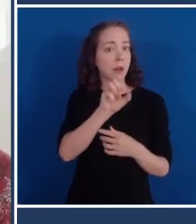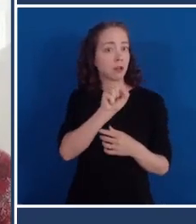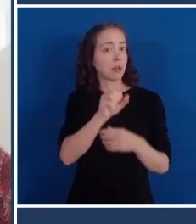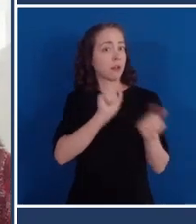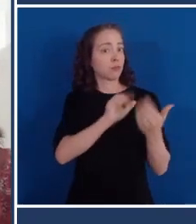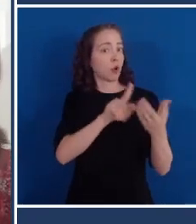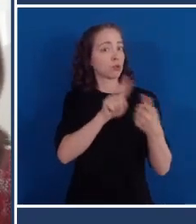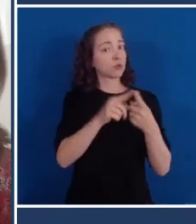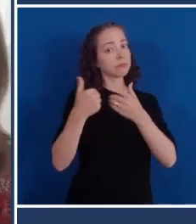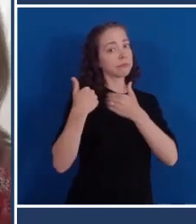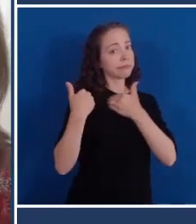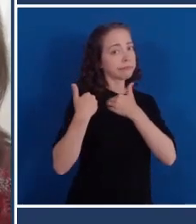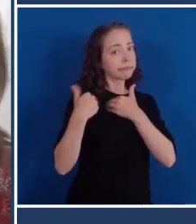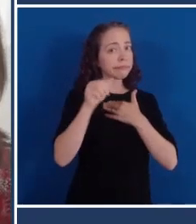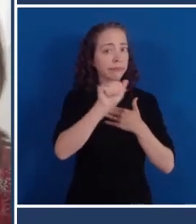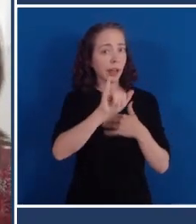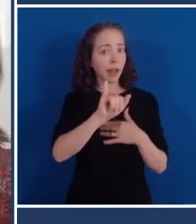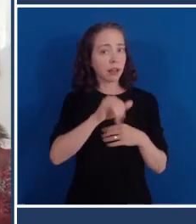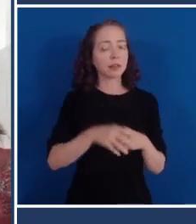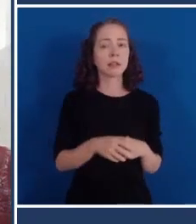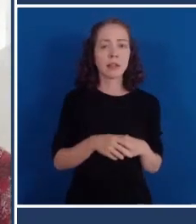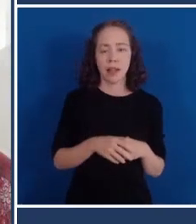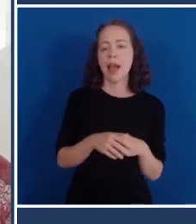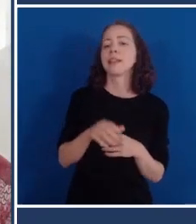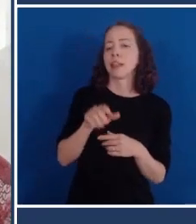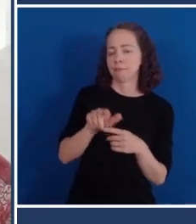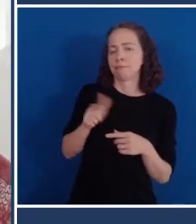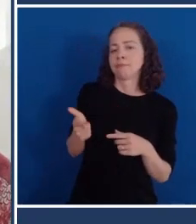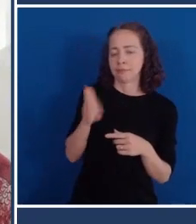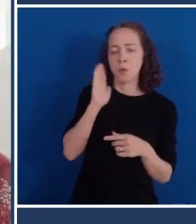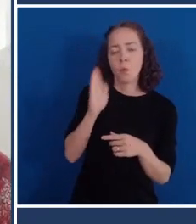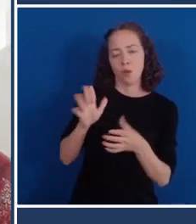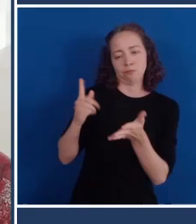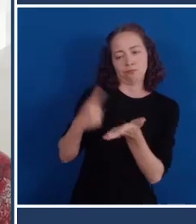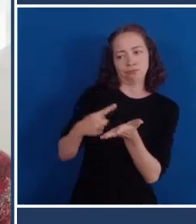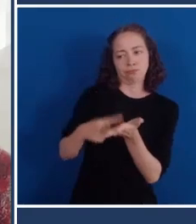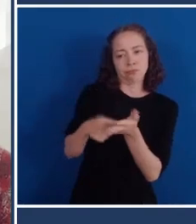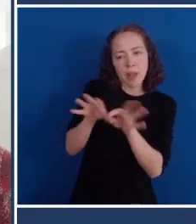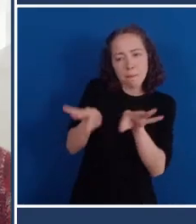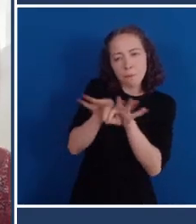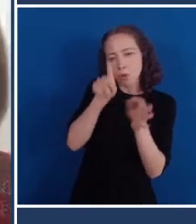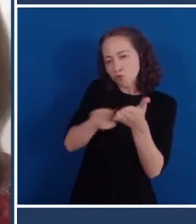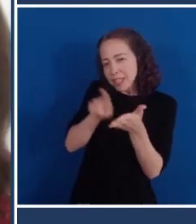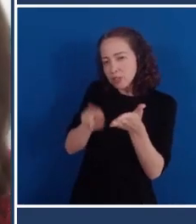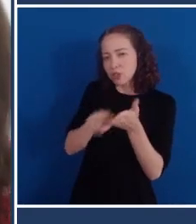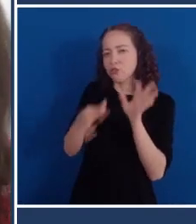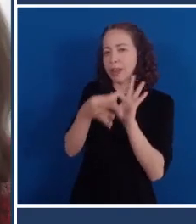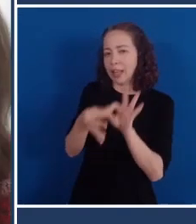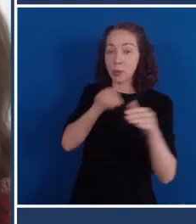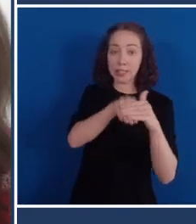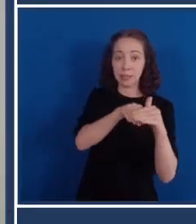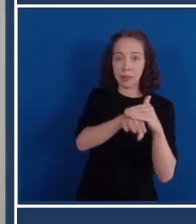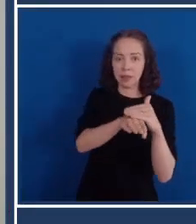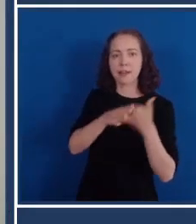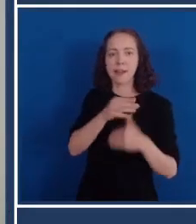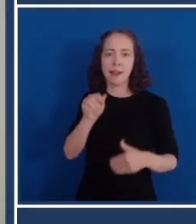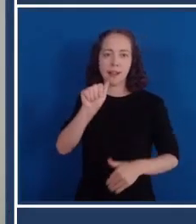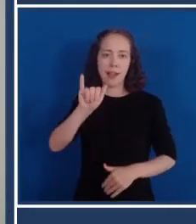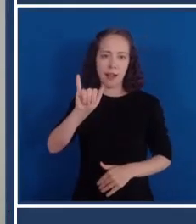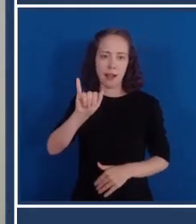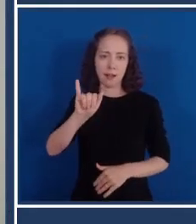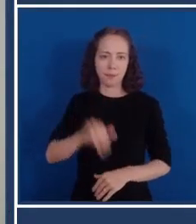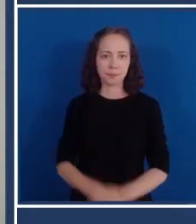is going to cover some important research directions related to disability and AI. I'm going to begin with a story